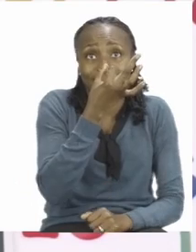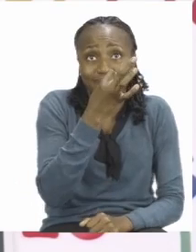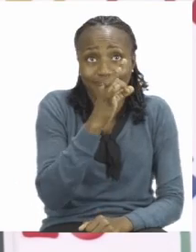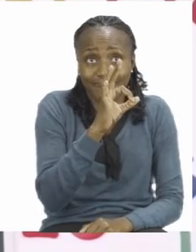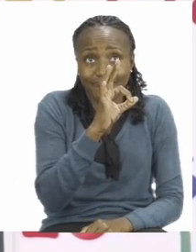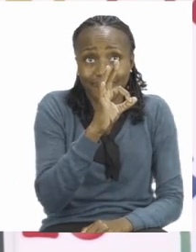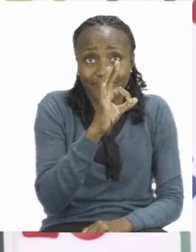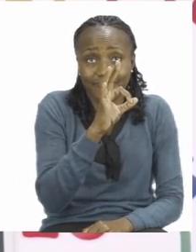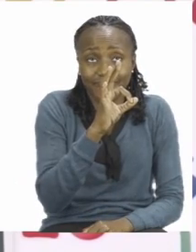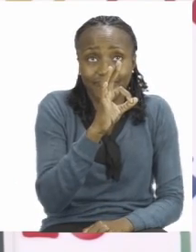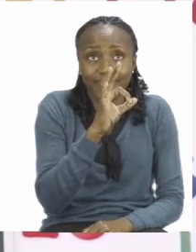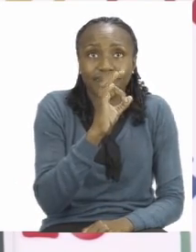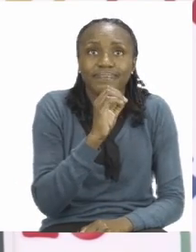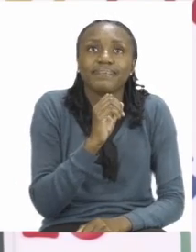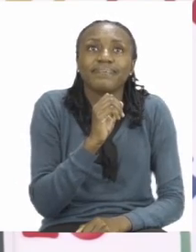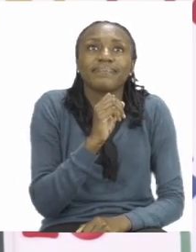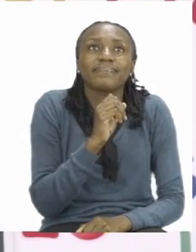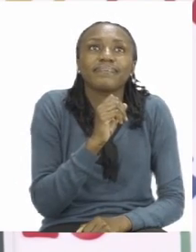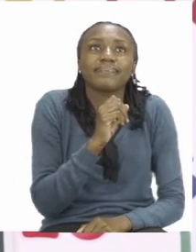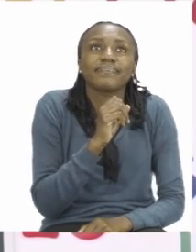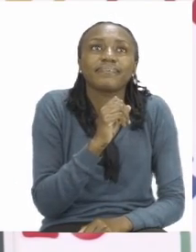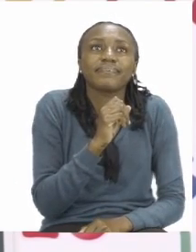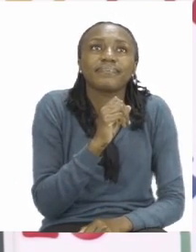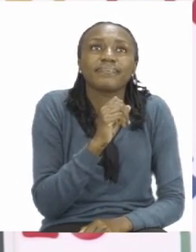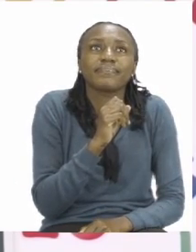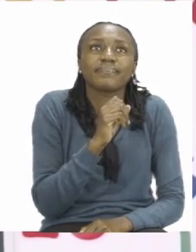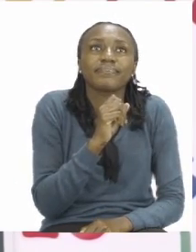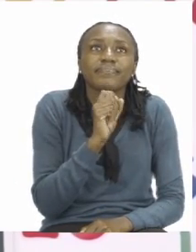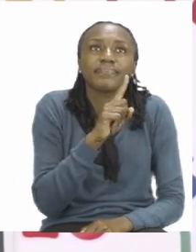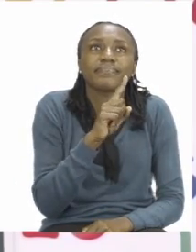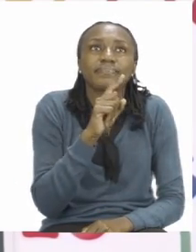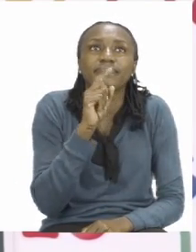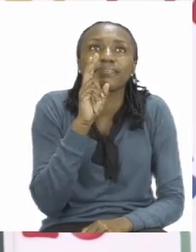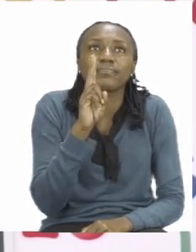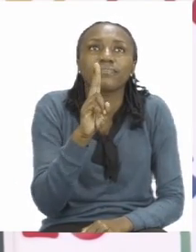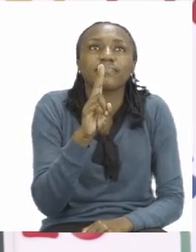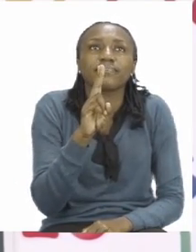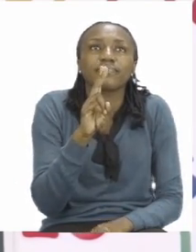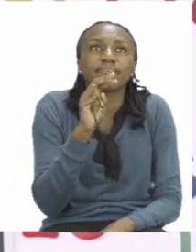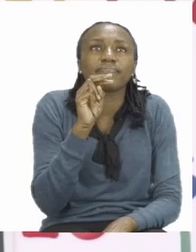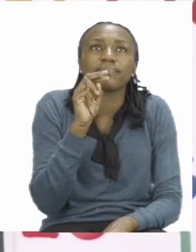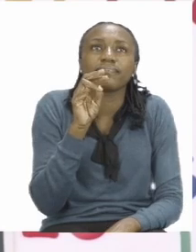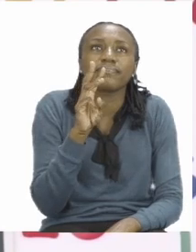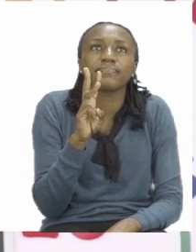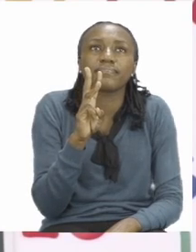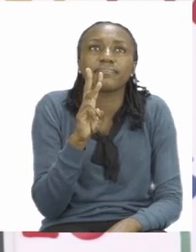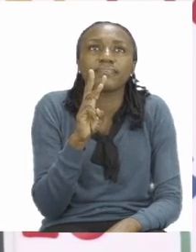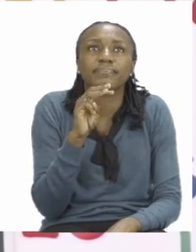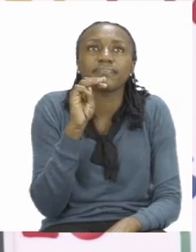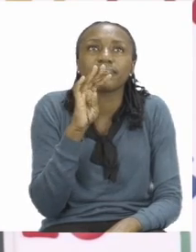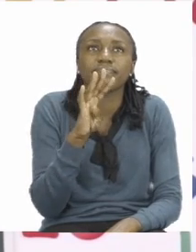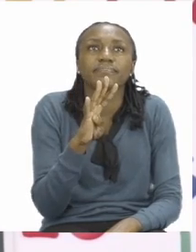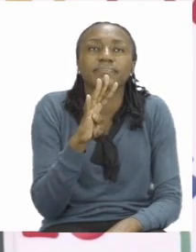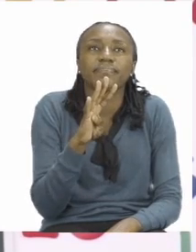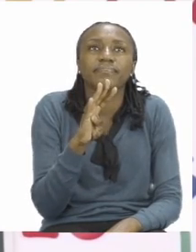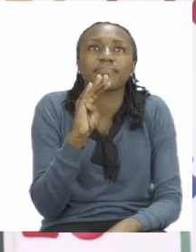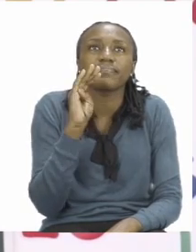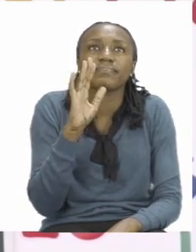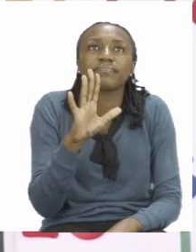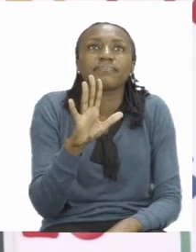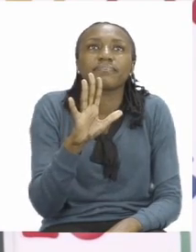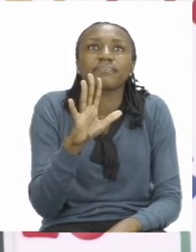Let's count and see if we can get 9 balls. 1, 2, 3,